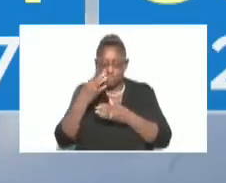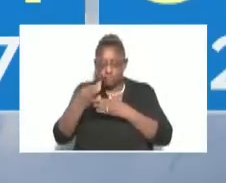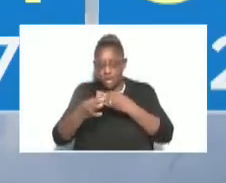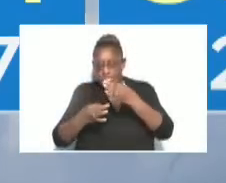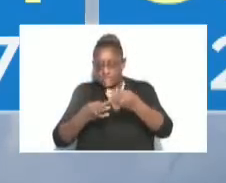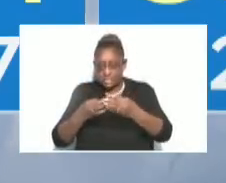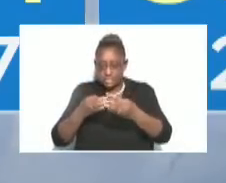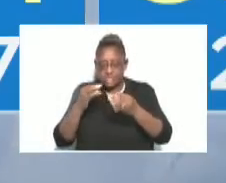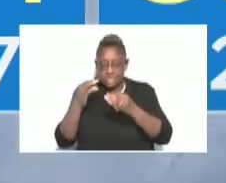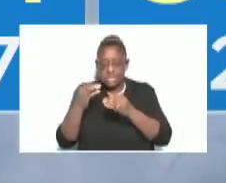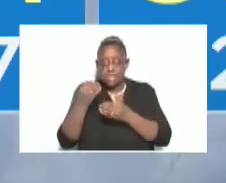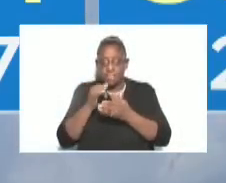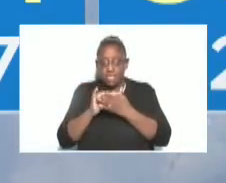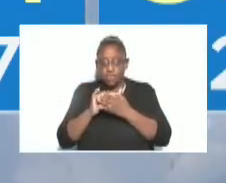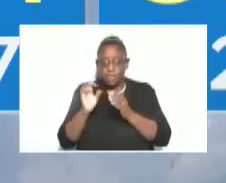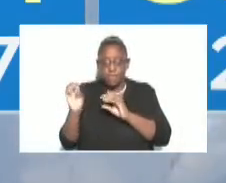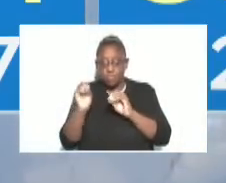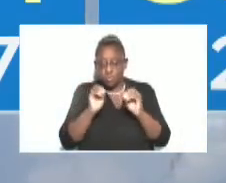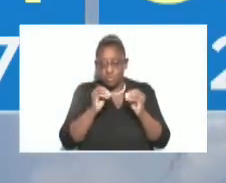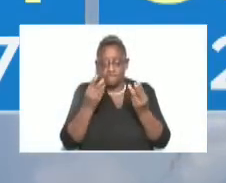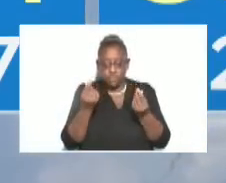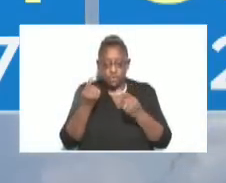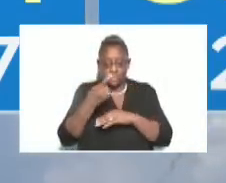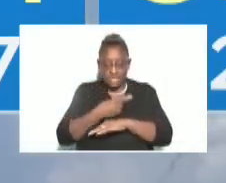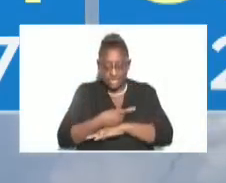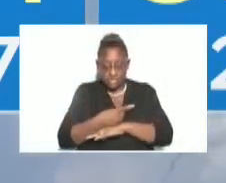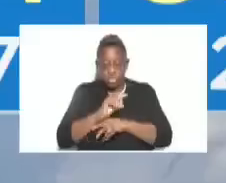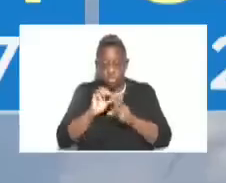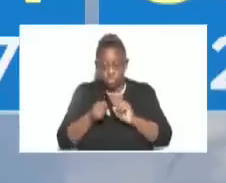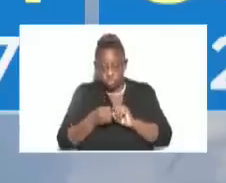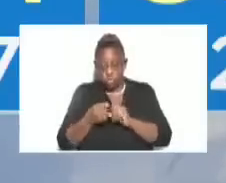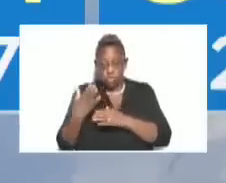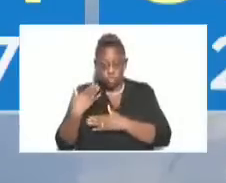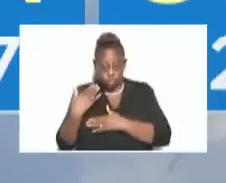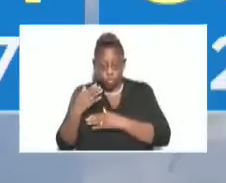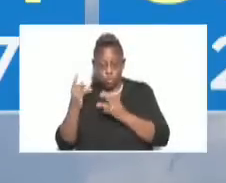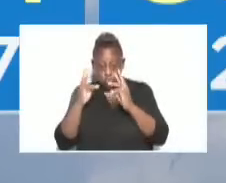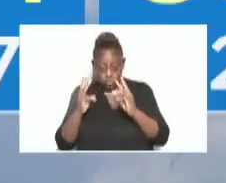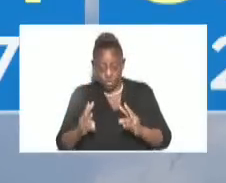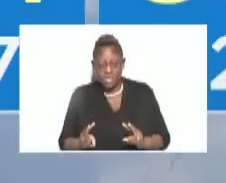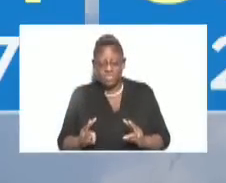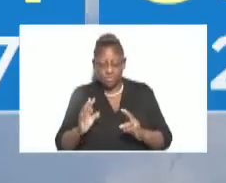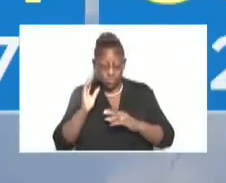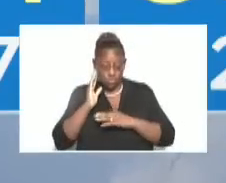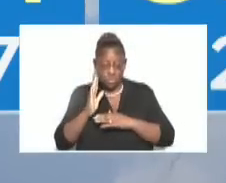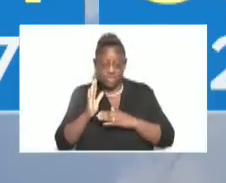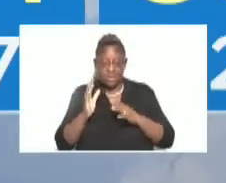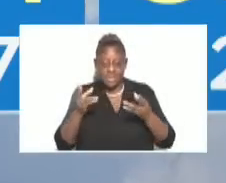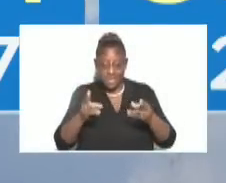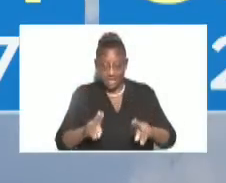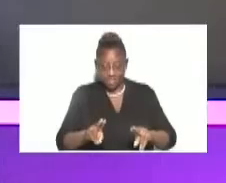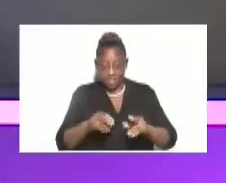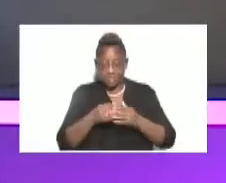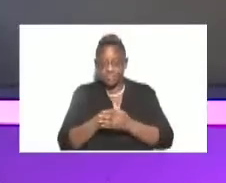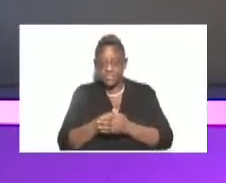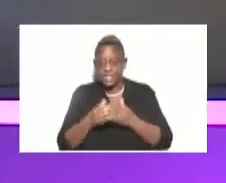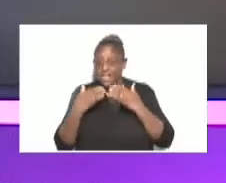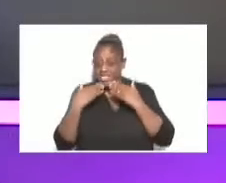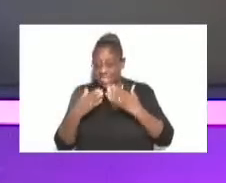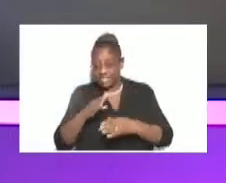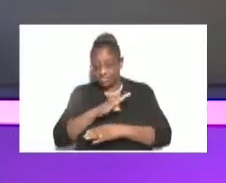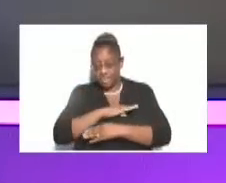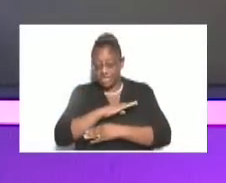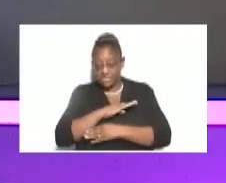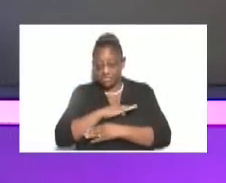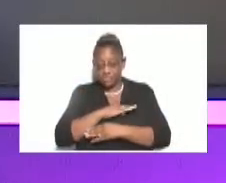that will be moving through us over the next couple of days. So it seems as though the cool weather is really on the way. Makishla? Well, thanks,